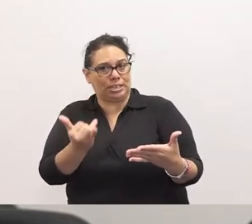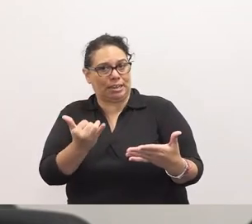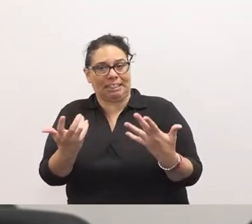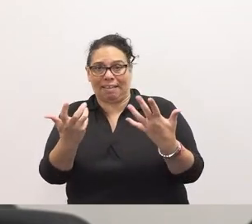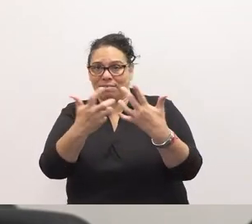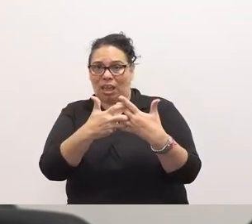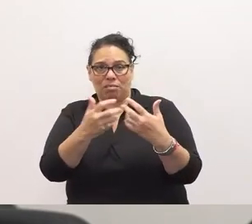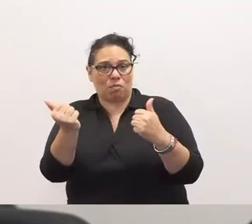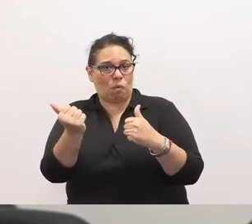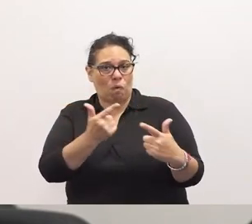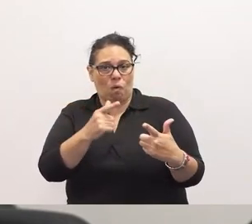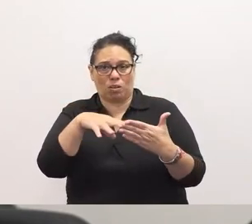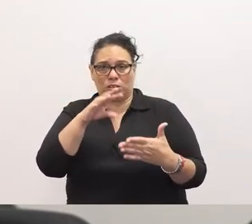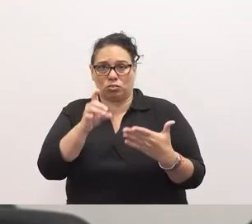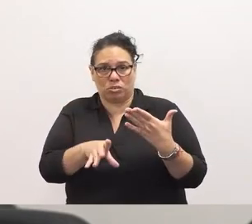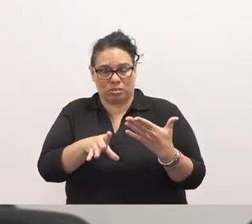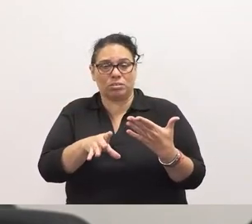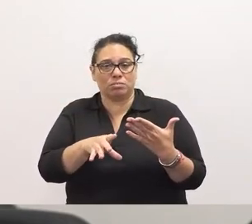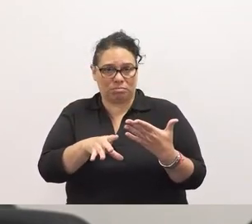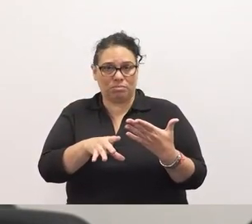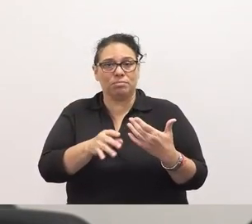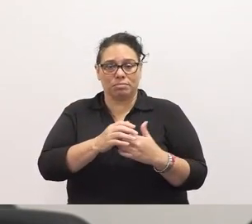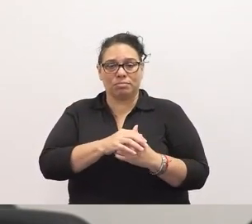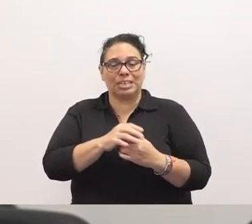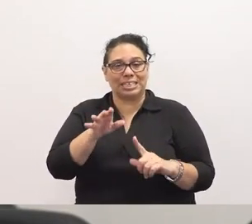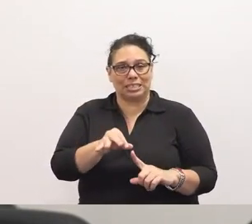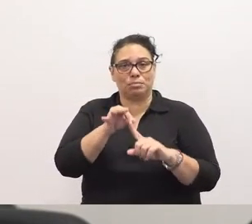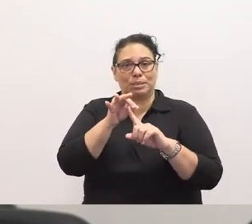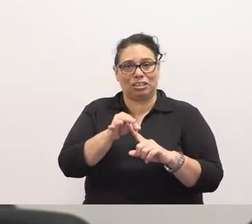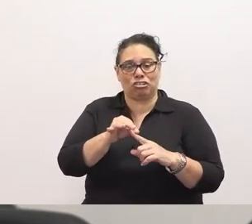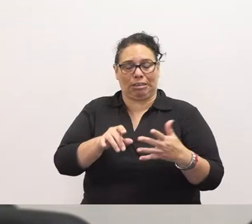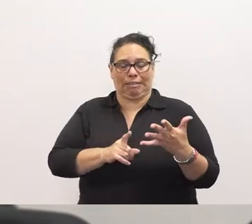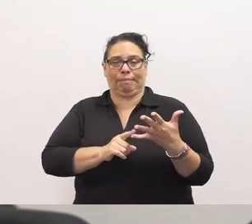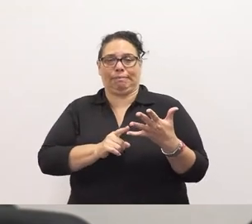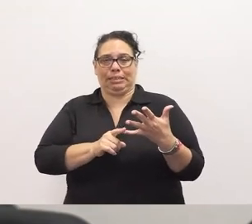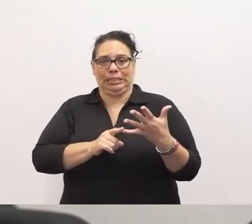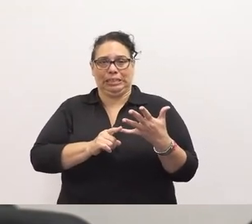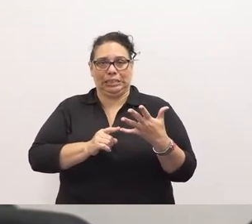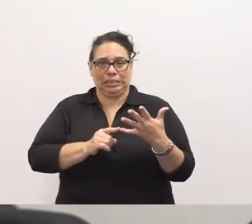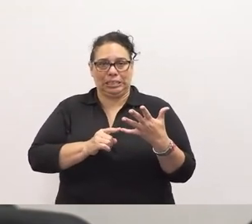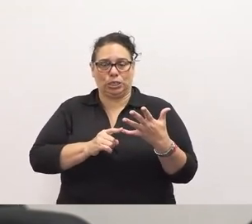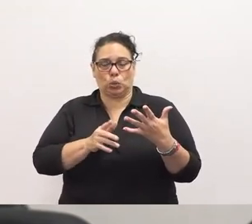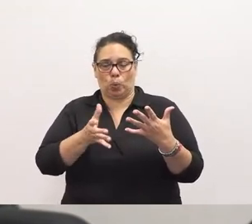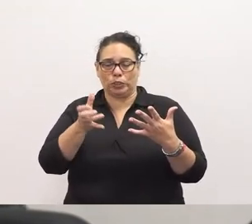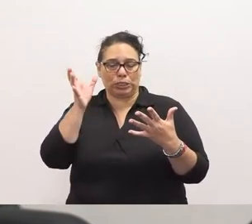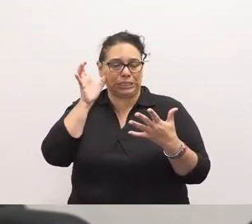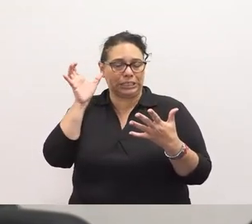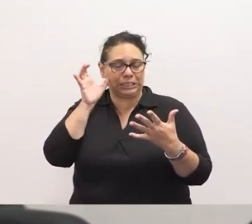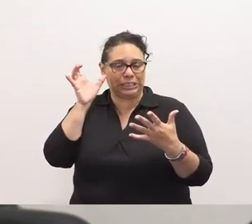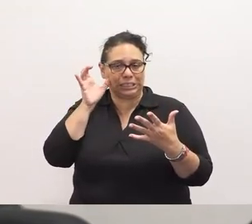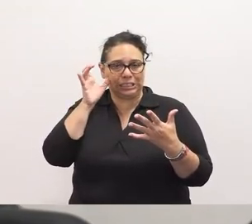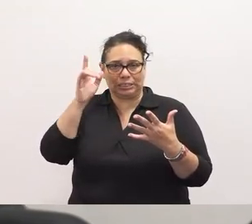all students in LBUSD, especially the fifth recommendation. So I really want you to listen openly when you hear